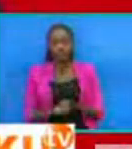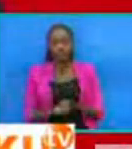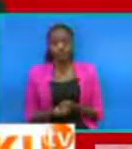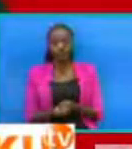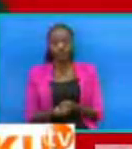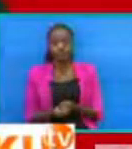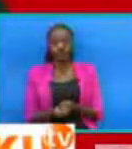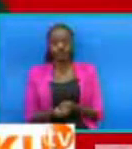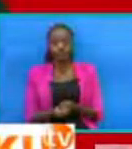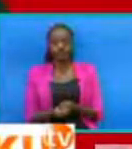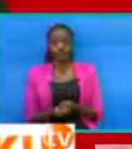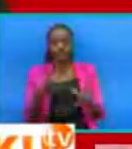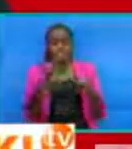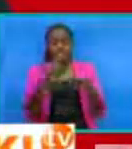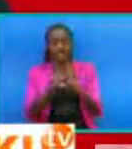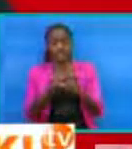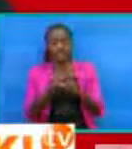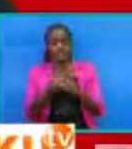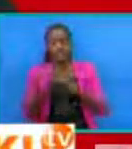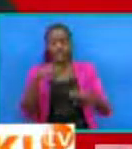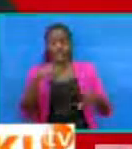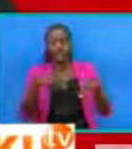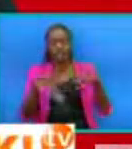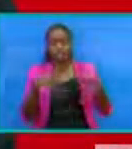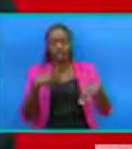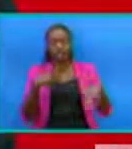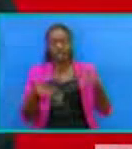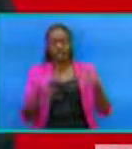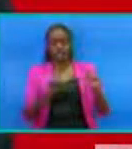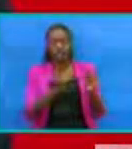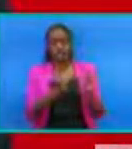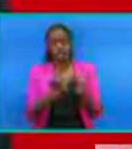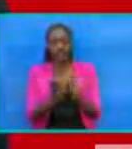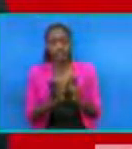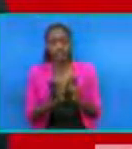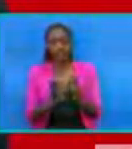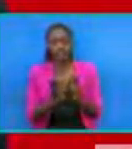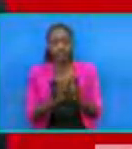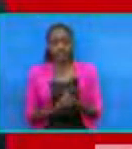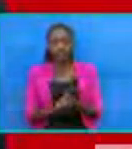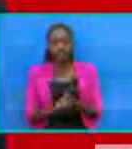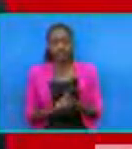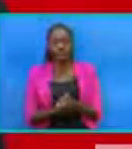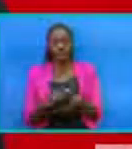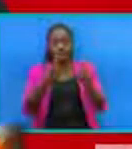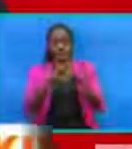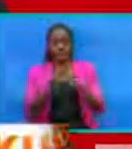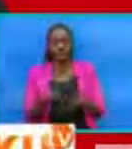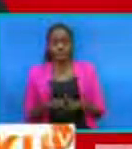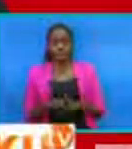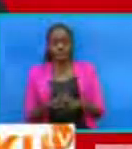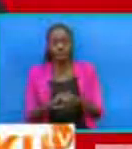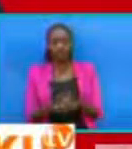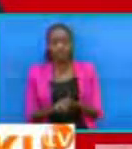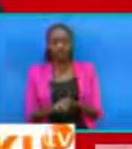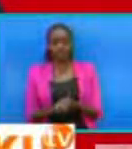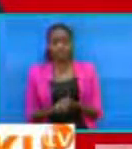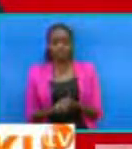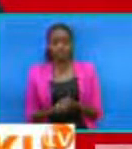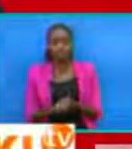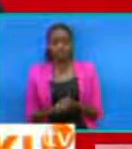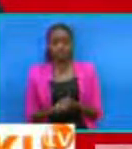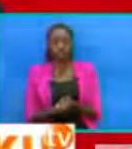very different ability together. So in that line, it is in